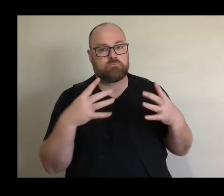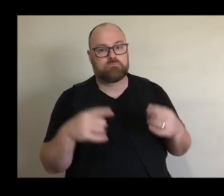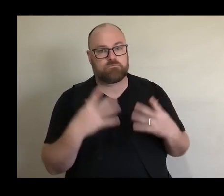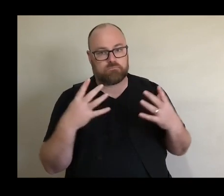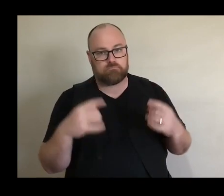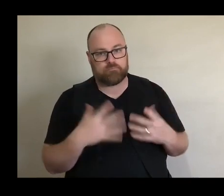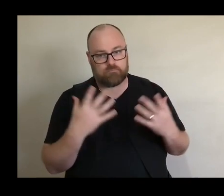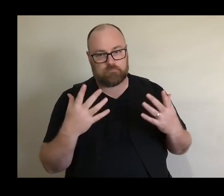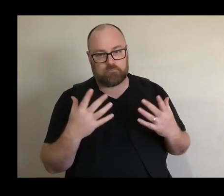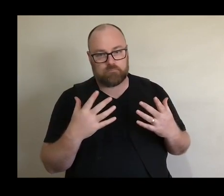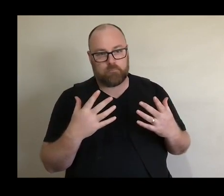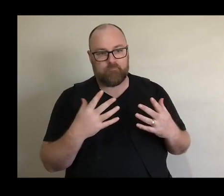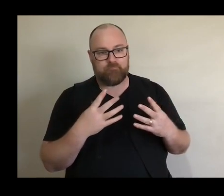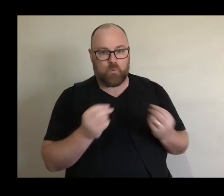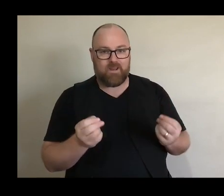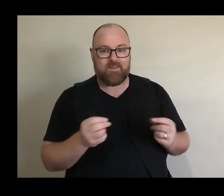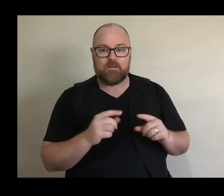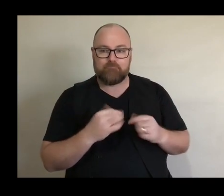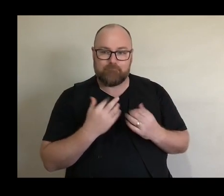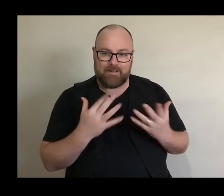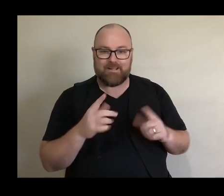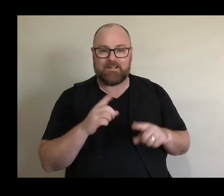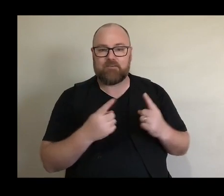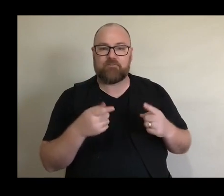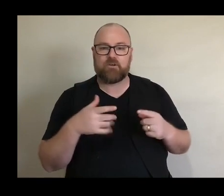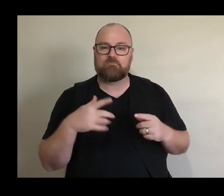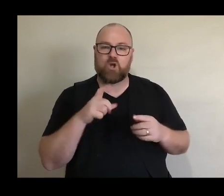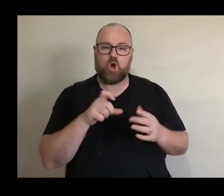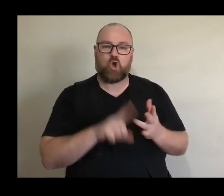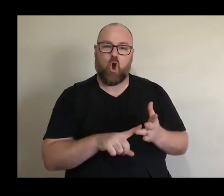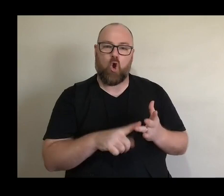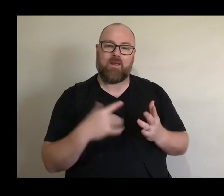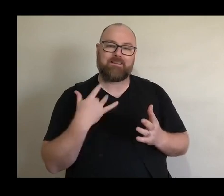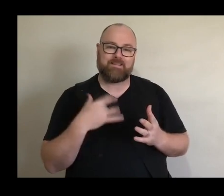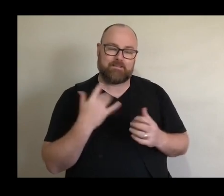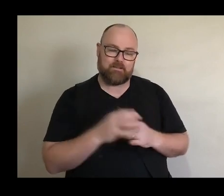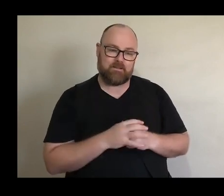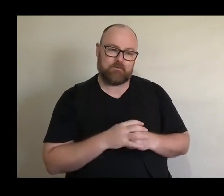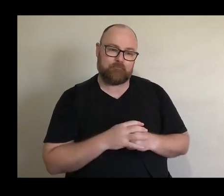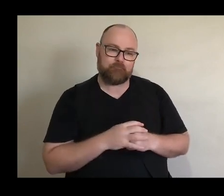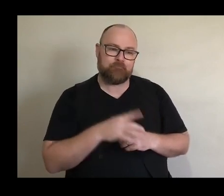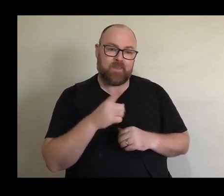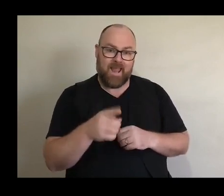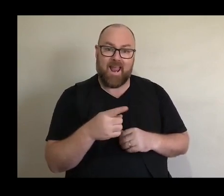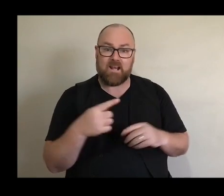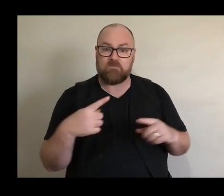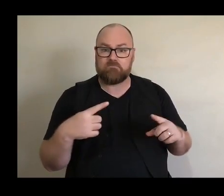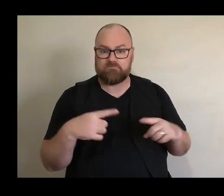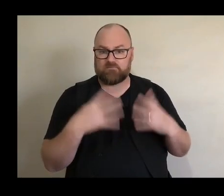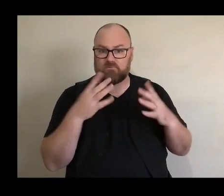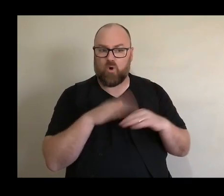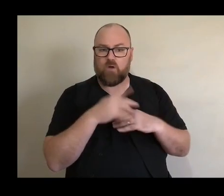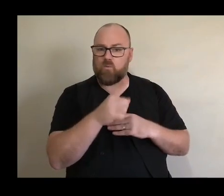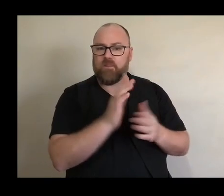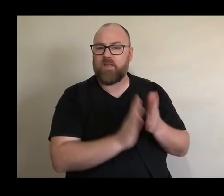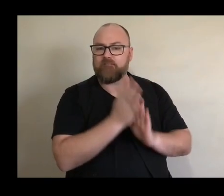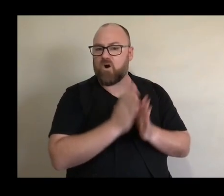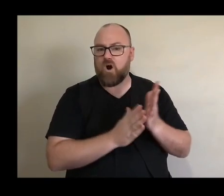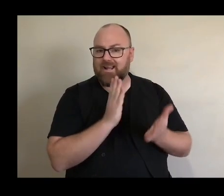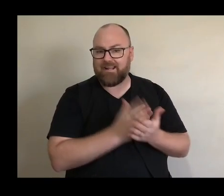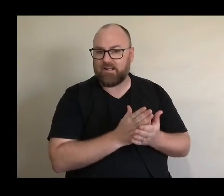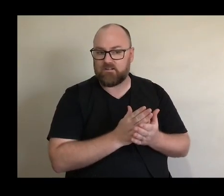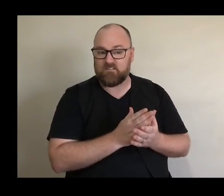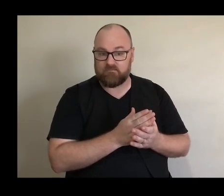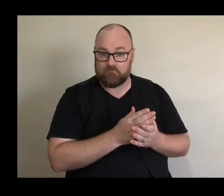different modes of coexistence, a dispute that is, of course, over what the fire is in the first place, right? Is it a